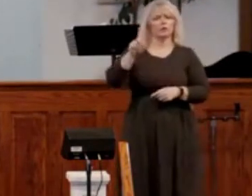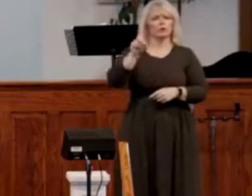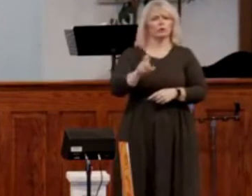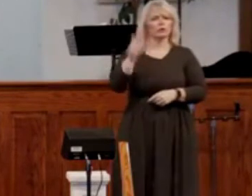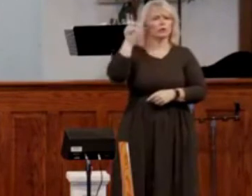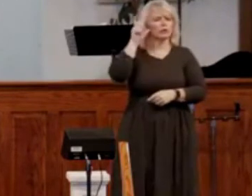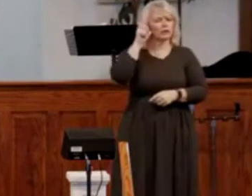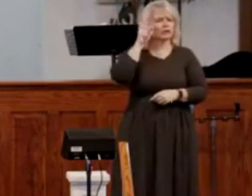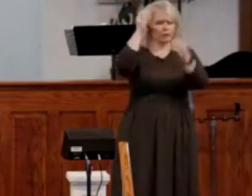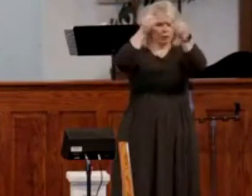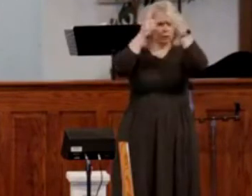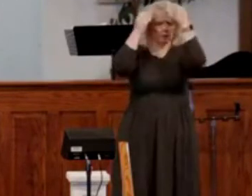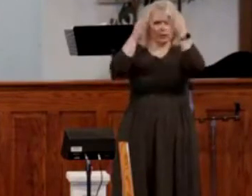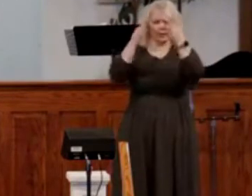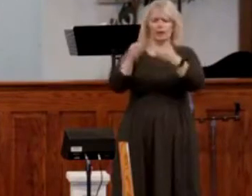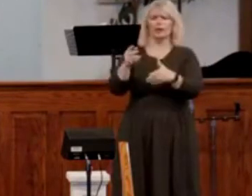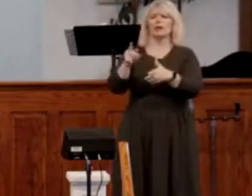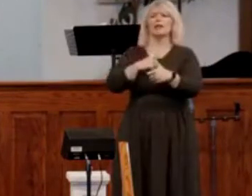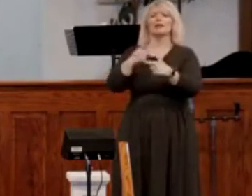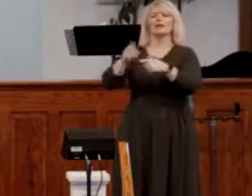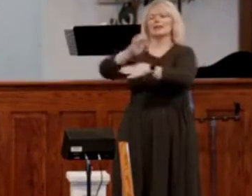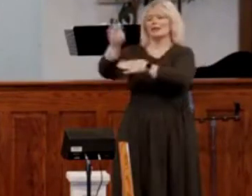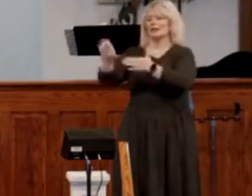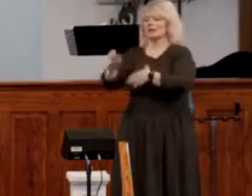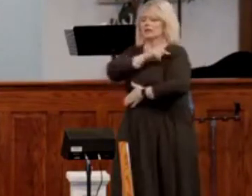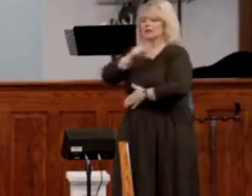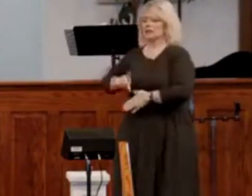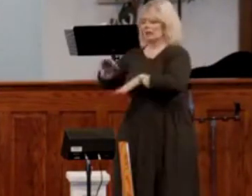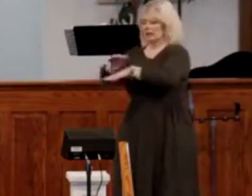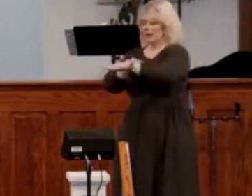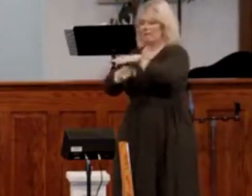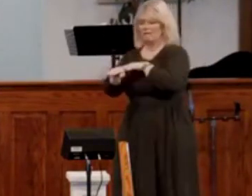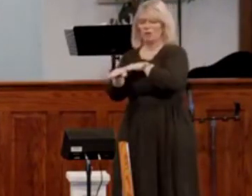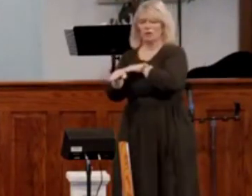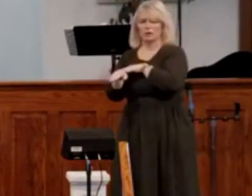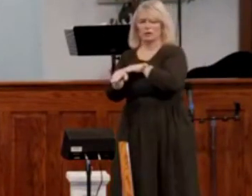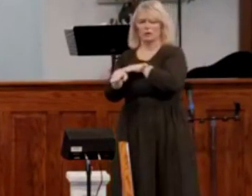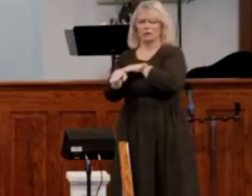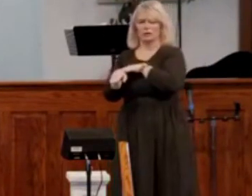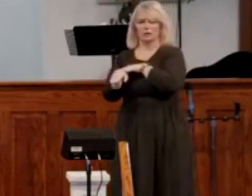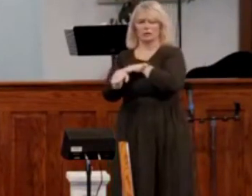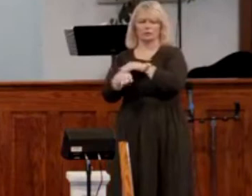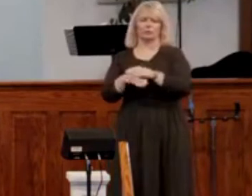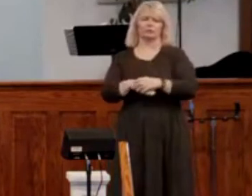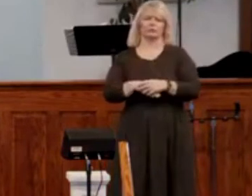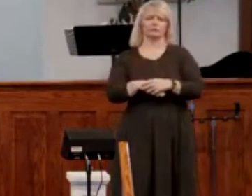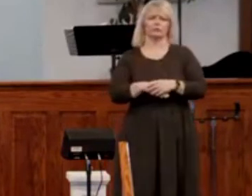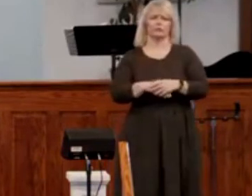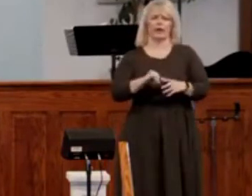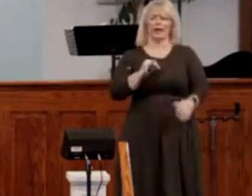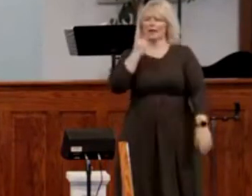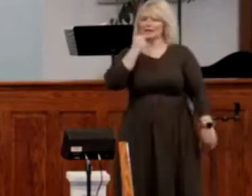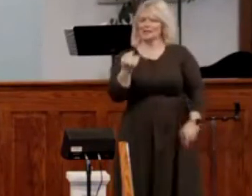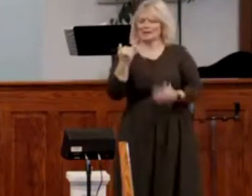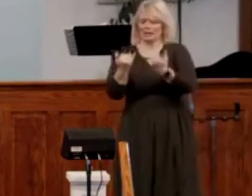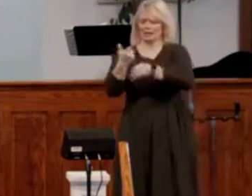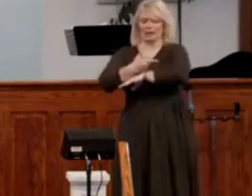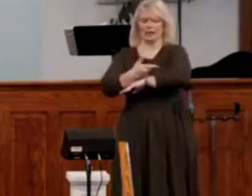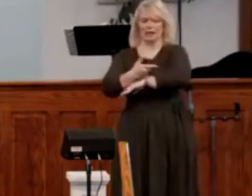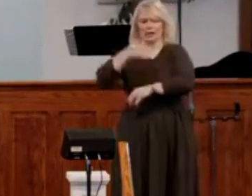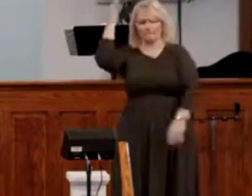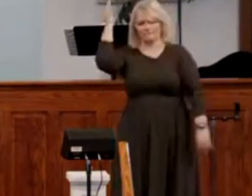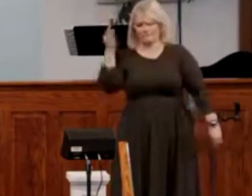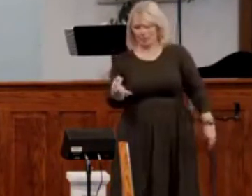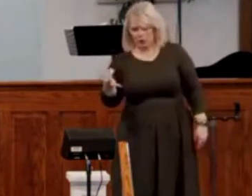But then he ends it with the king's comfort. The king's comfort. What I just told you today, what I just